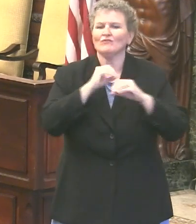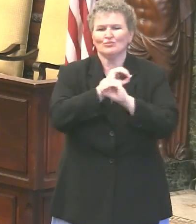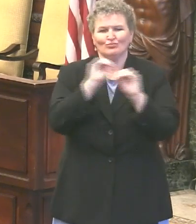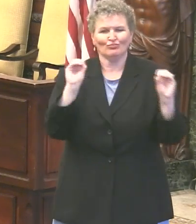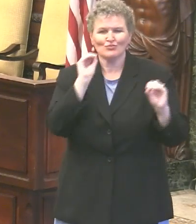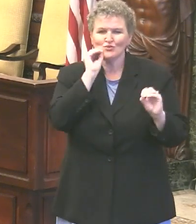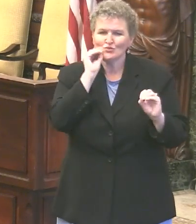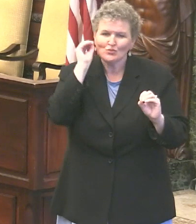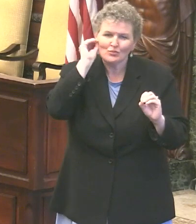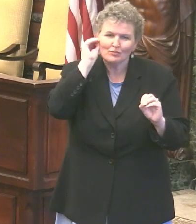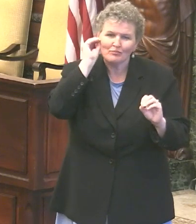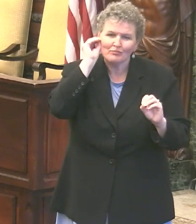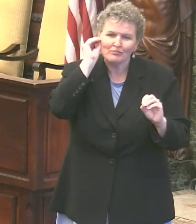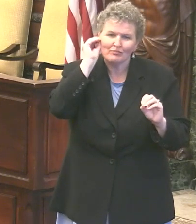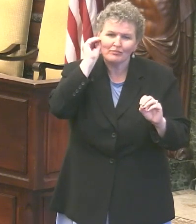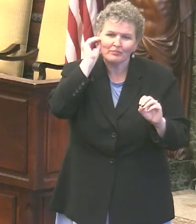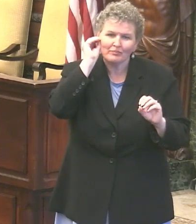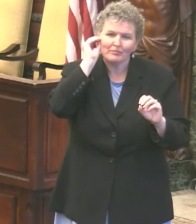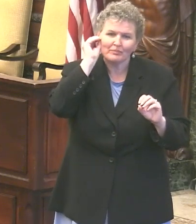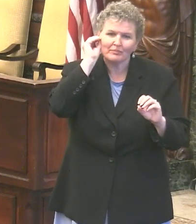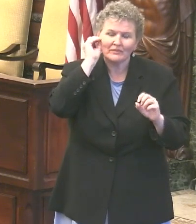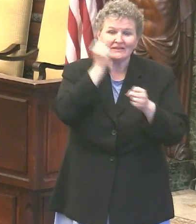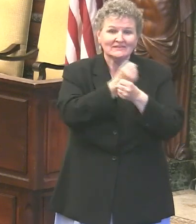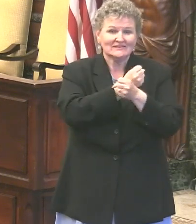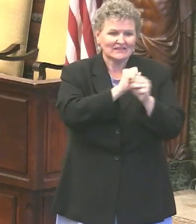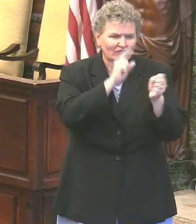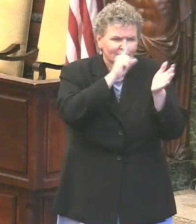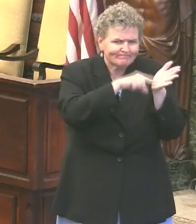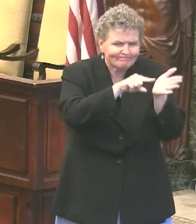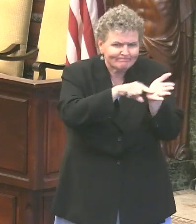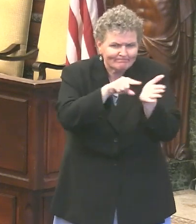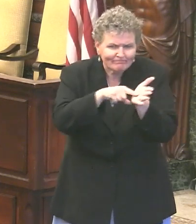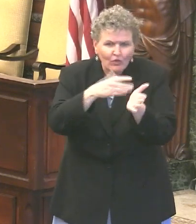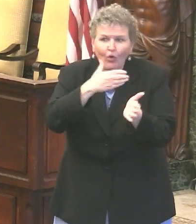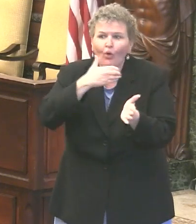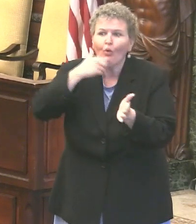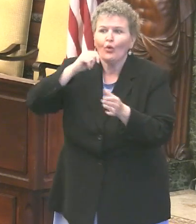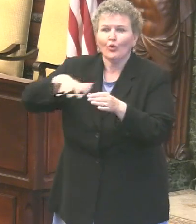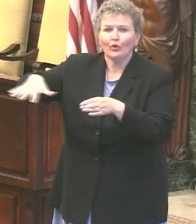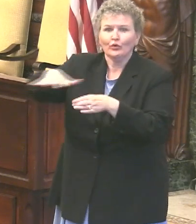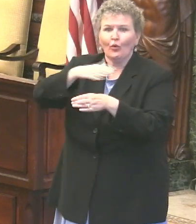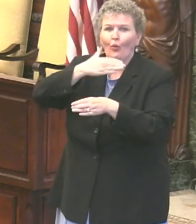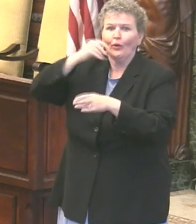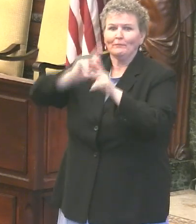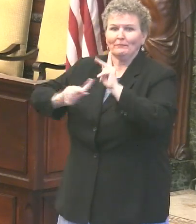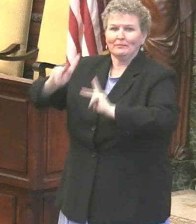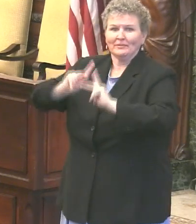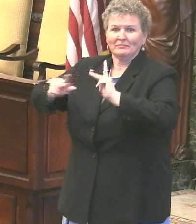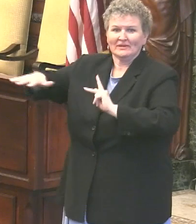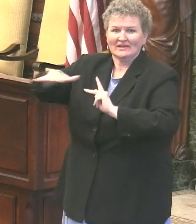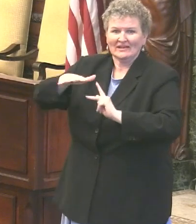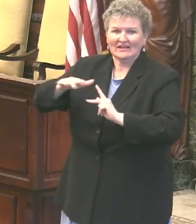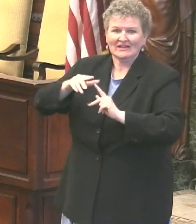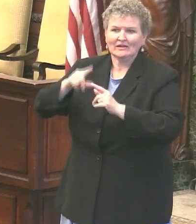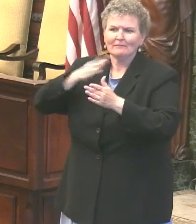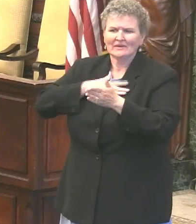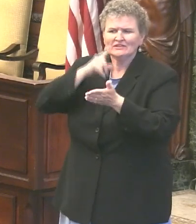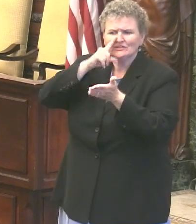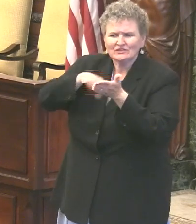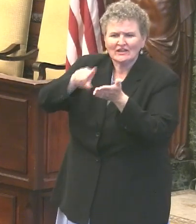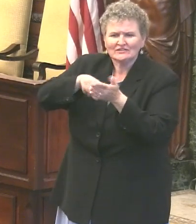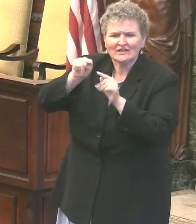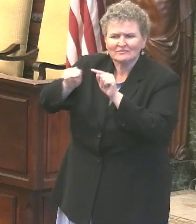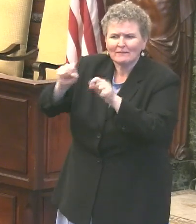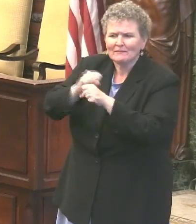to the public to safely check on older friends, relatives, and neighbors from a distance. We have to take care of each other, so please keep an eye